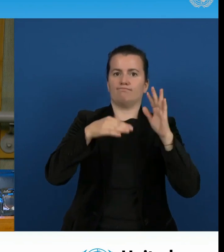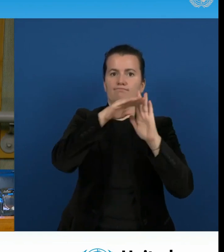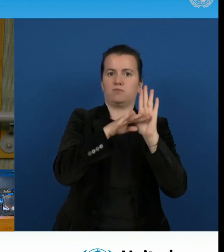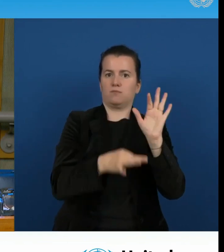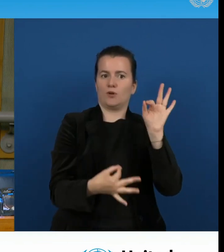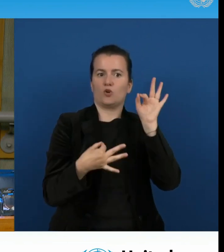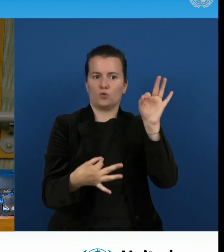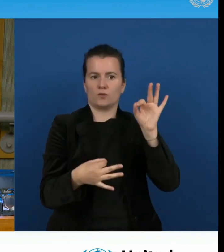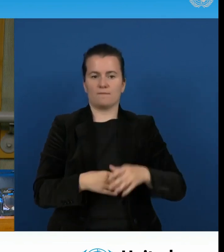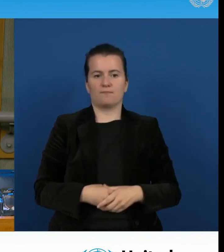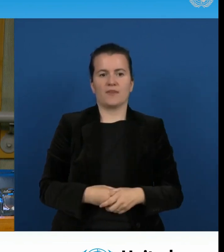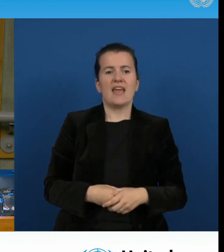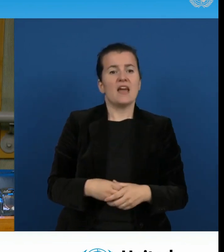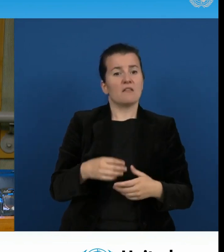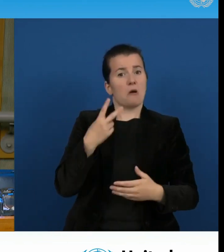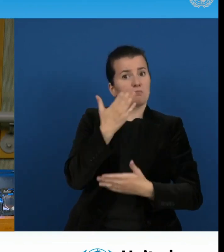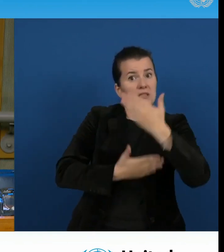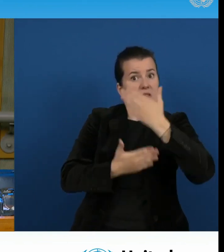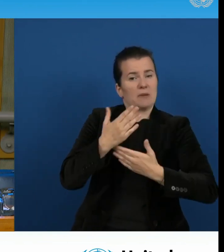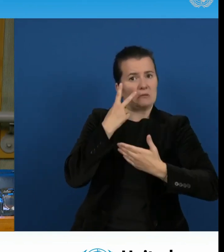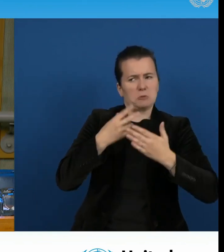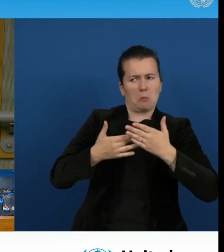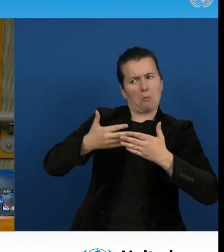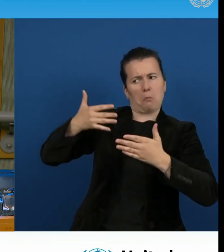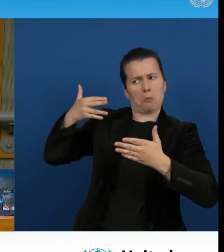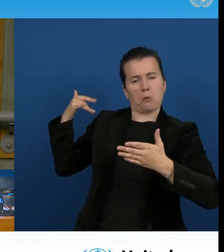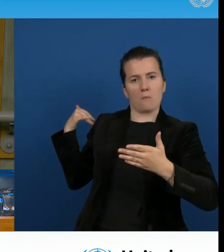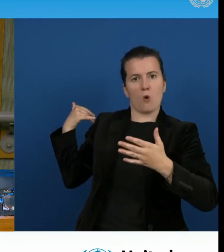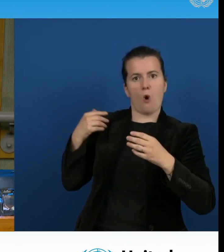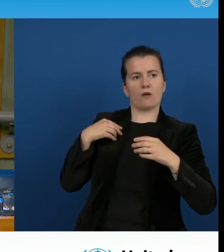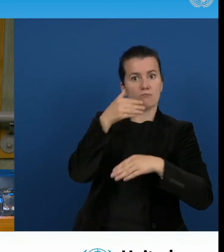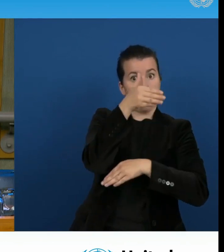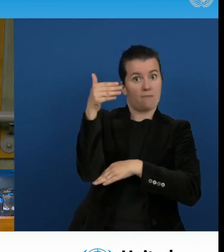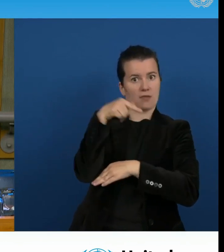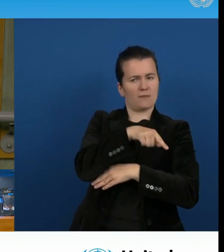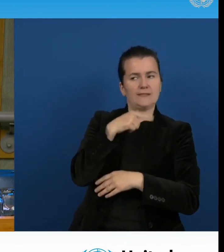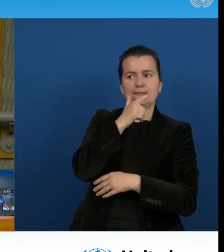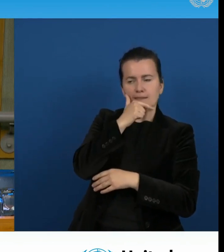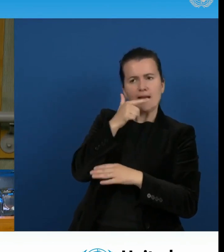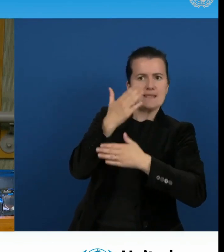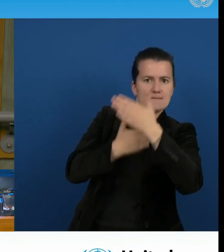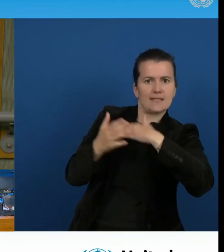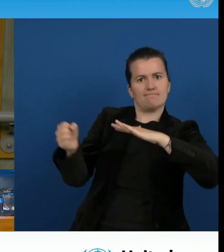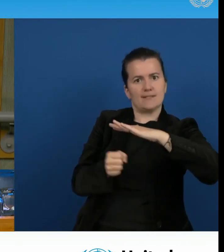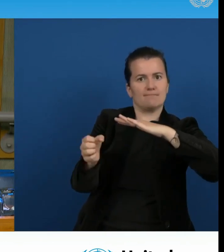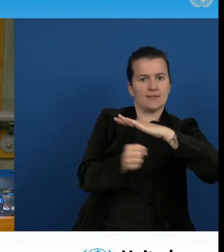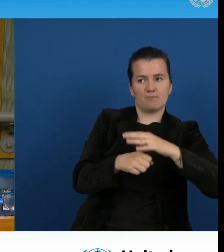been contributing to this important development in collaboration with other UN entities and the International Disability